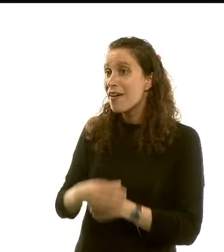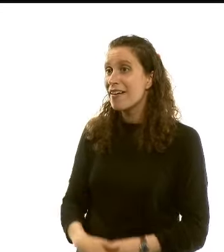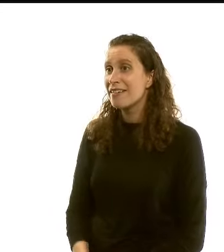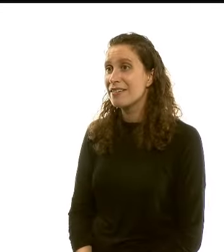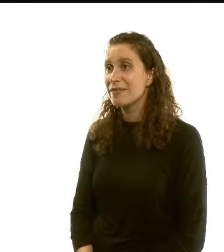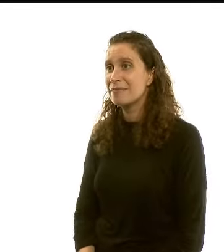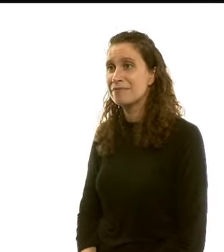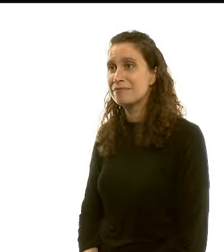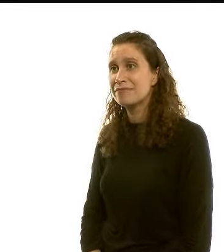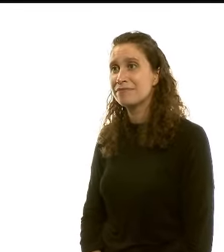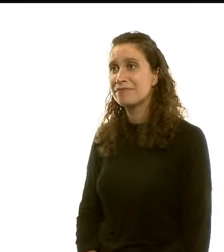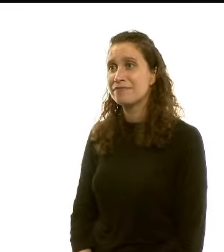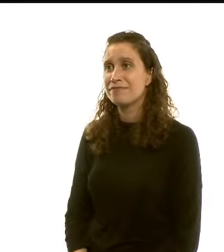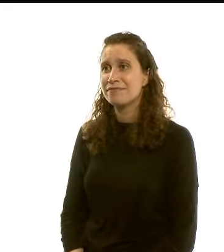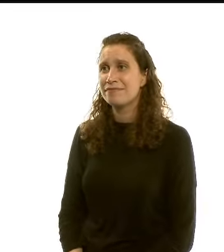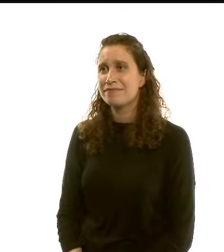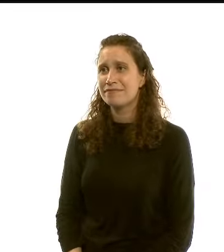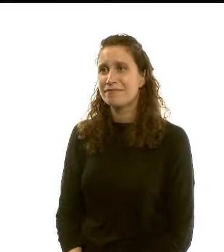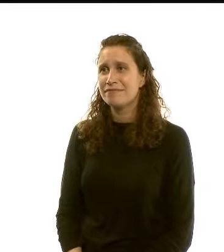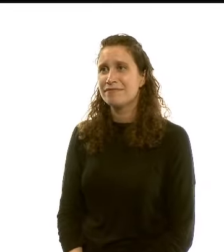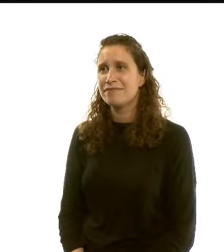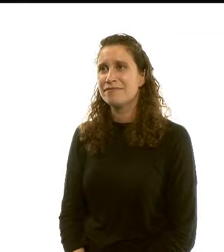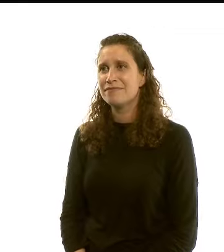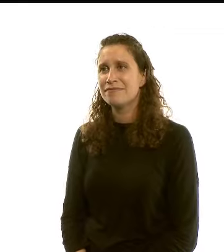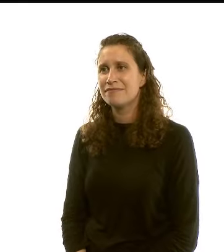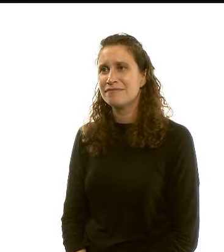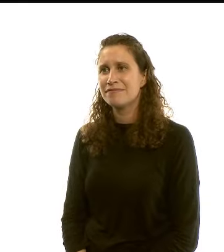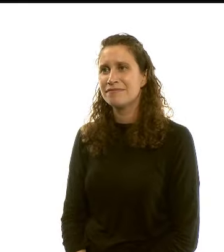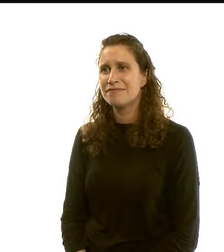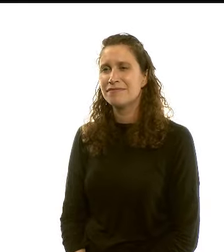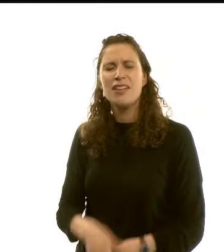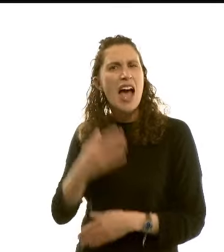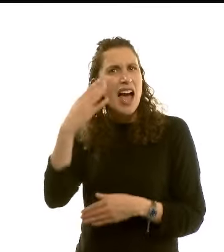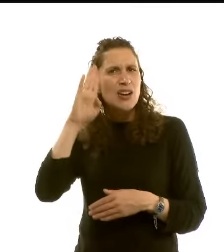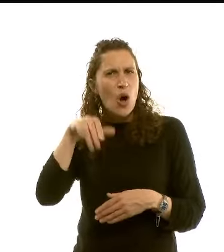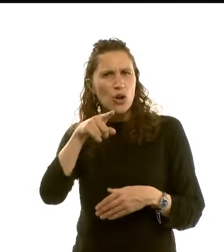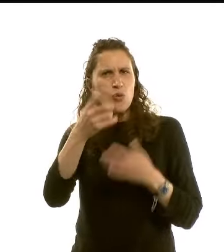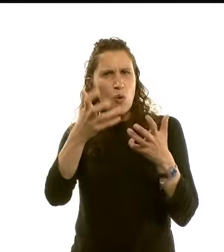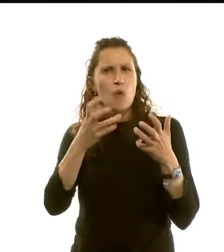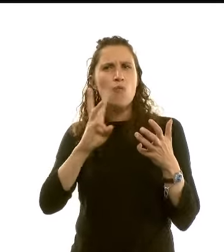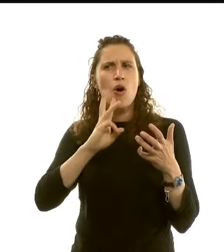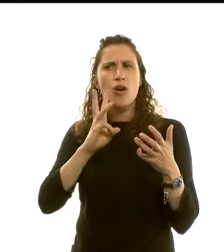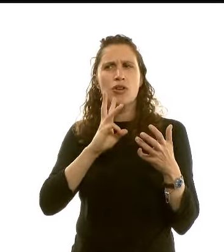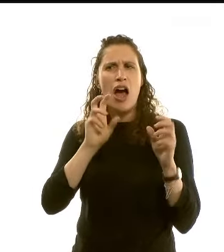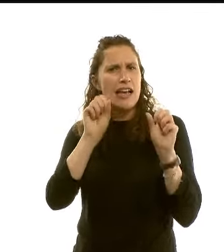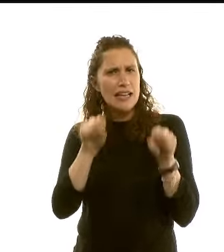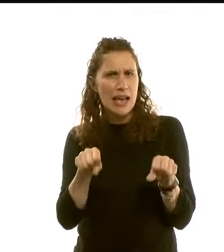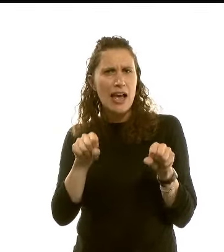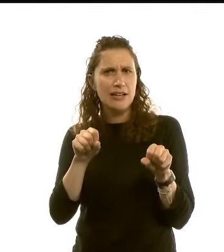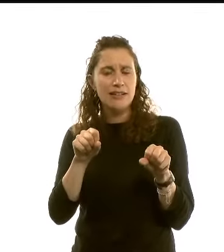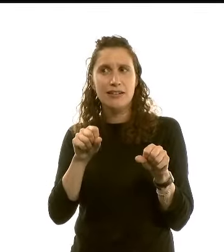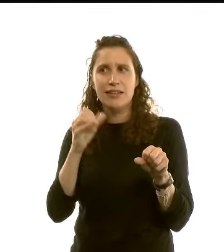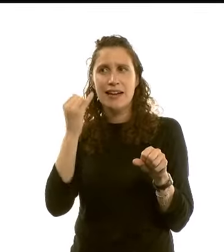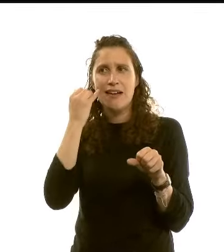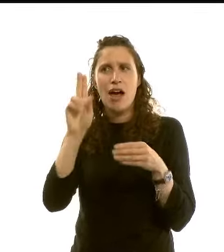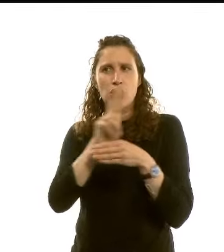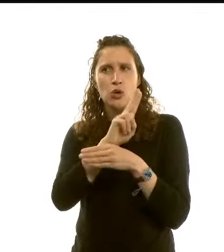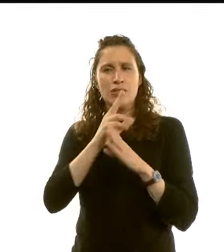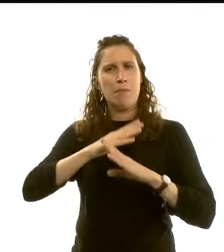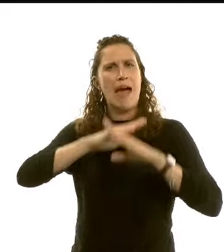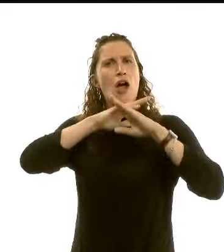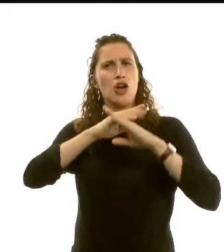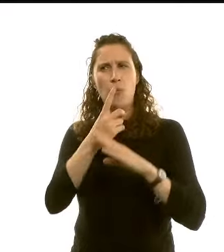bush things, hanging vines. I saw that you wanted to have water, but I think I can do that as long as I use barrier blocks.